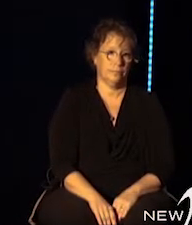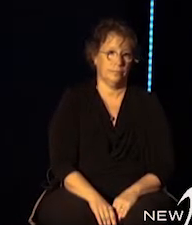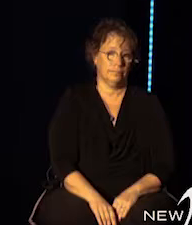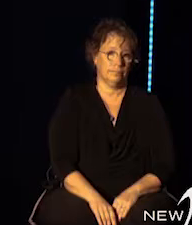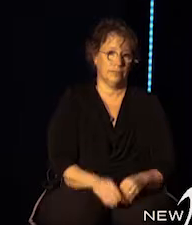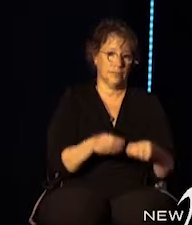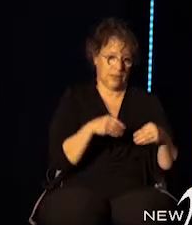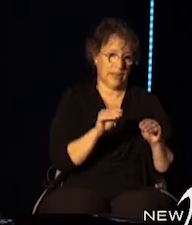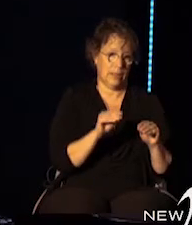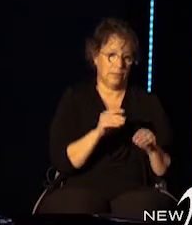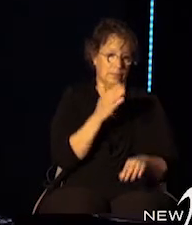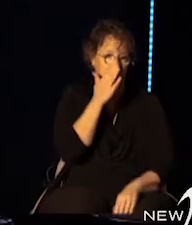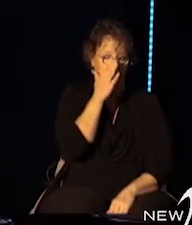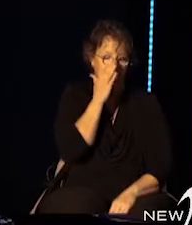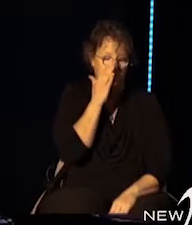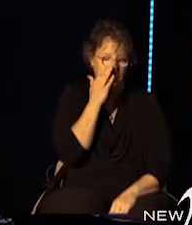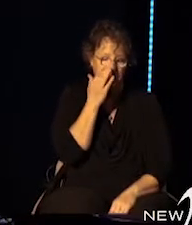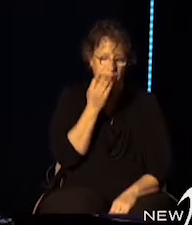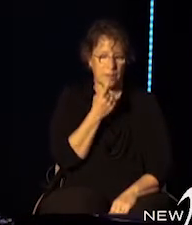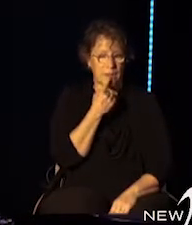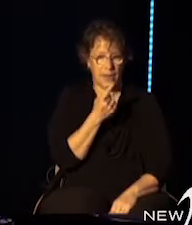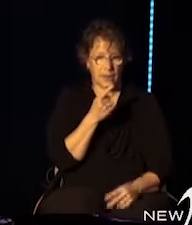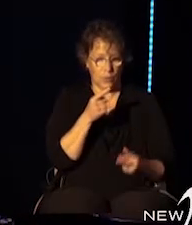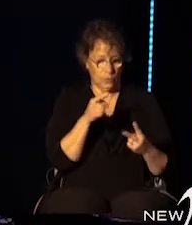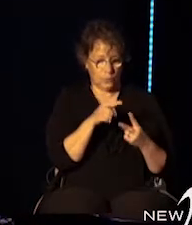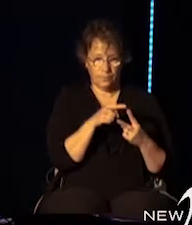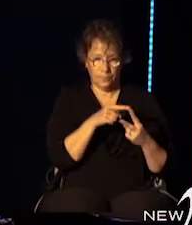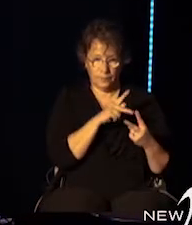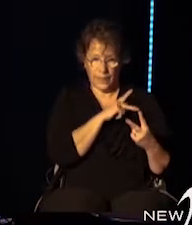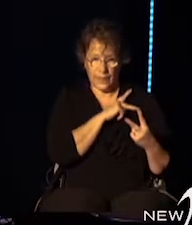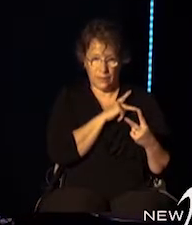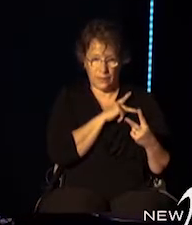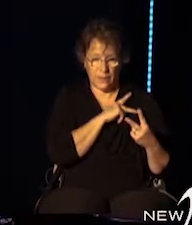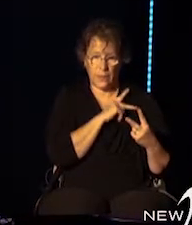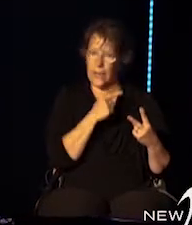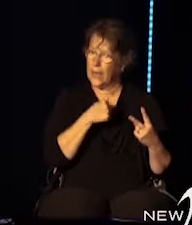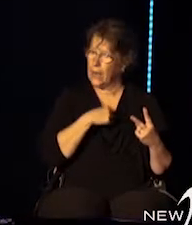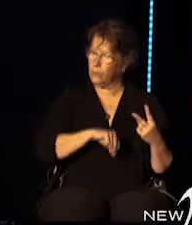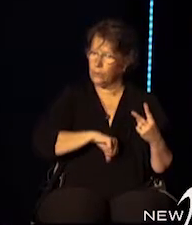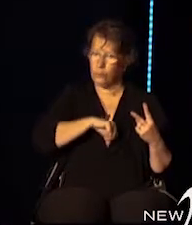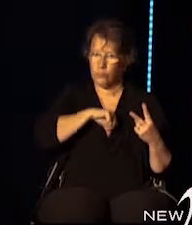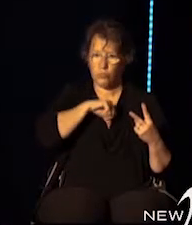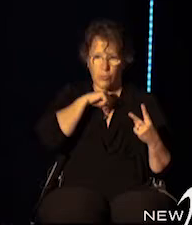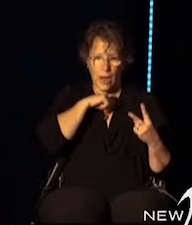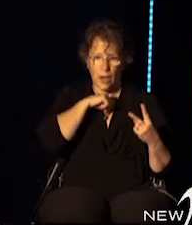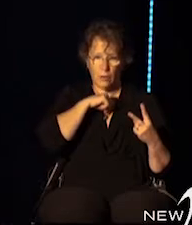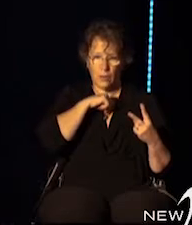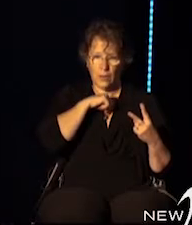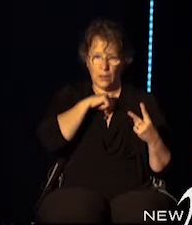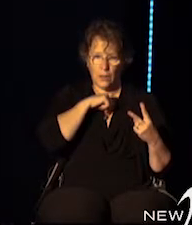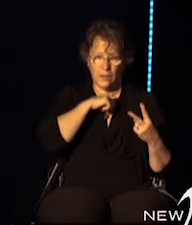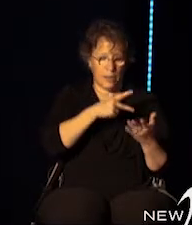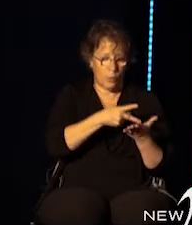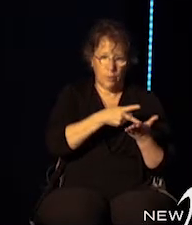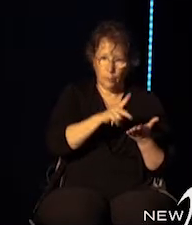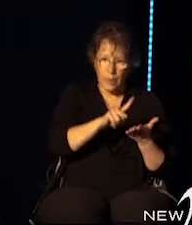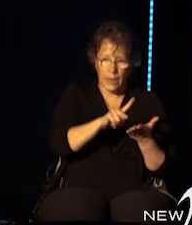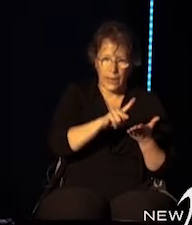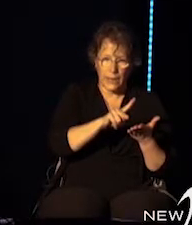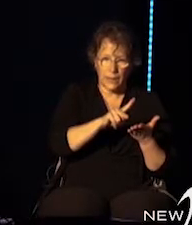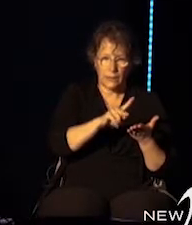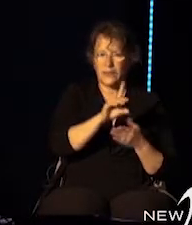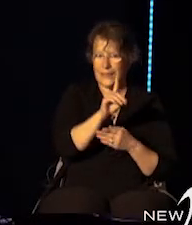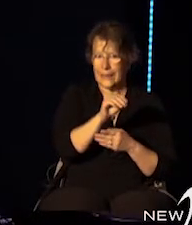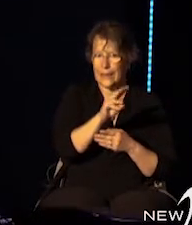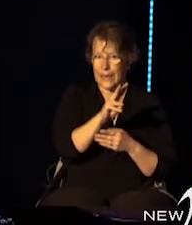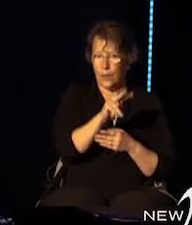I had told Kelsey when we moved in, and I was so proud of the fact that we were able to scrum up enough money to put a down payment on a house with a couple